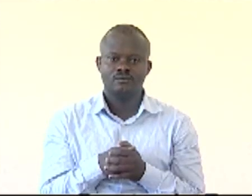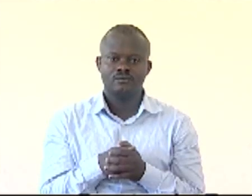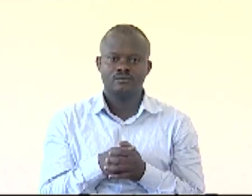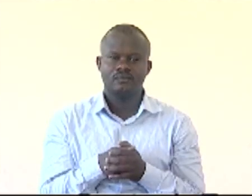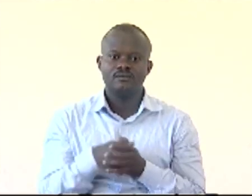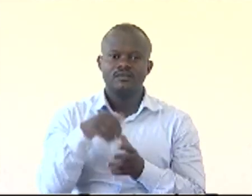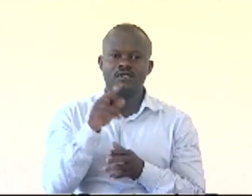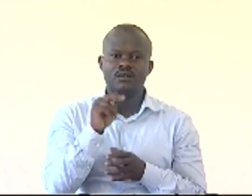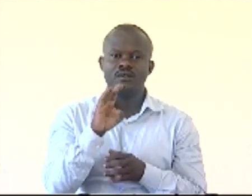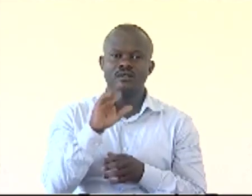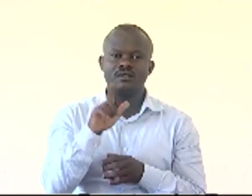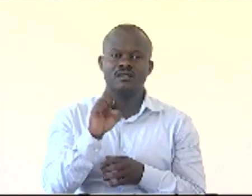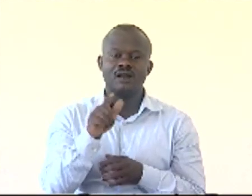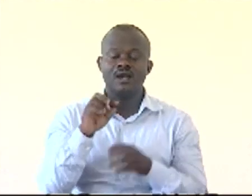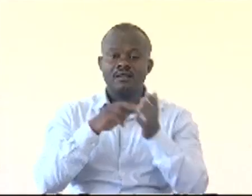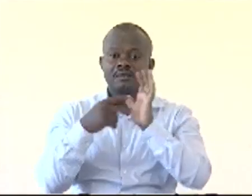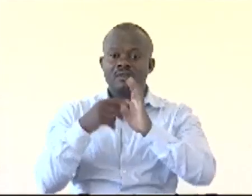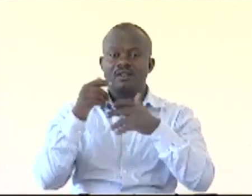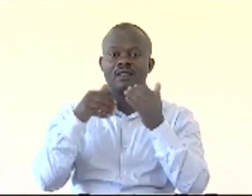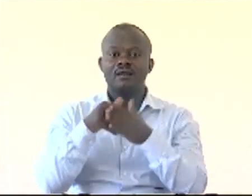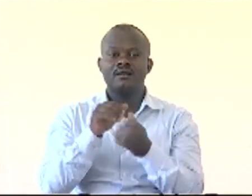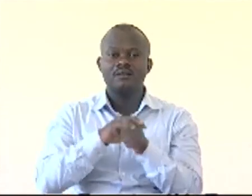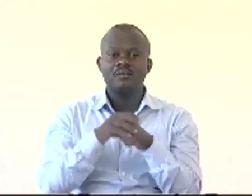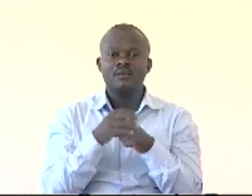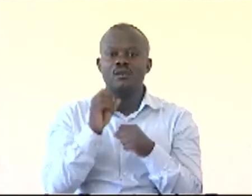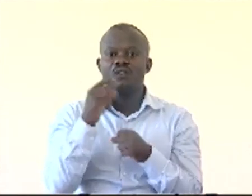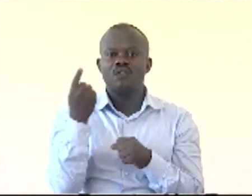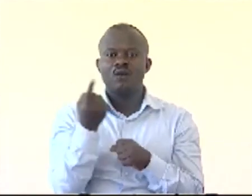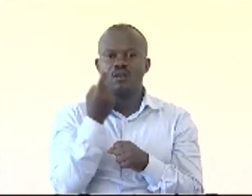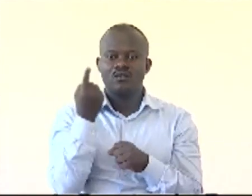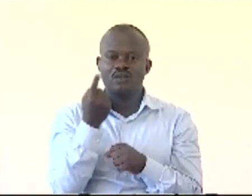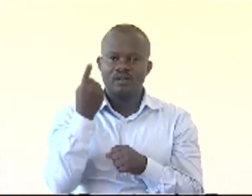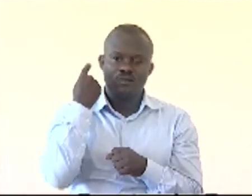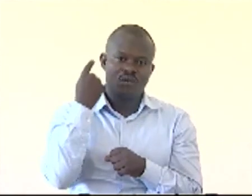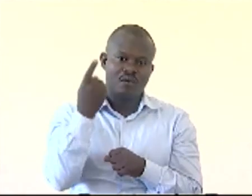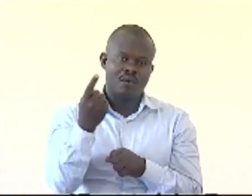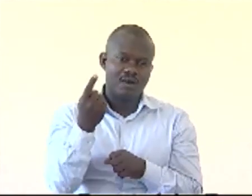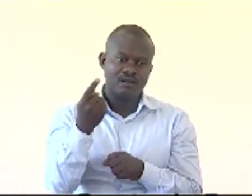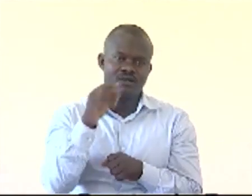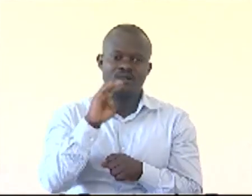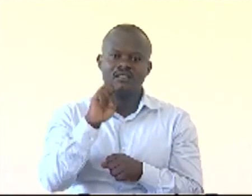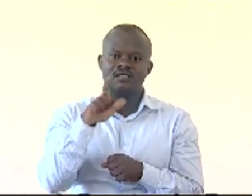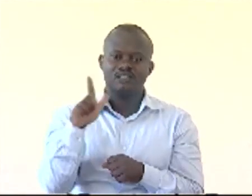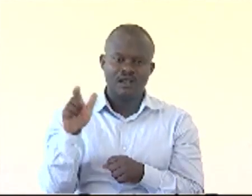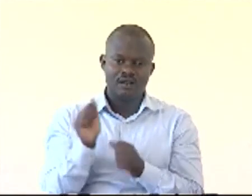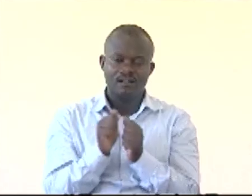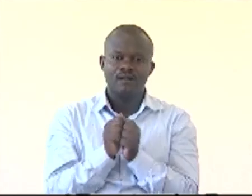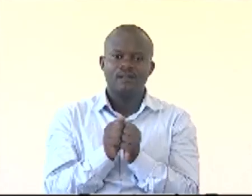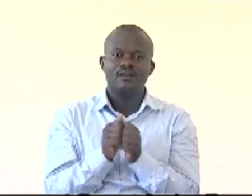It means the organism is made up of only one cell. And